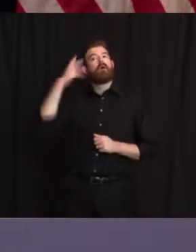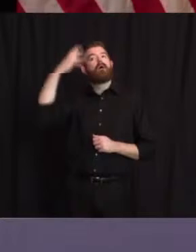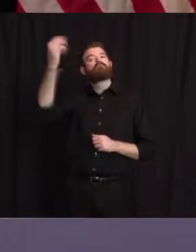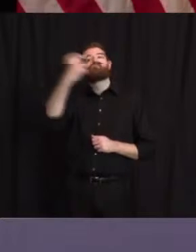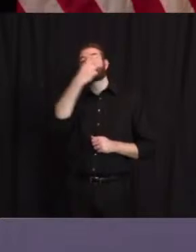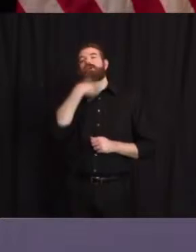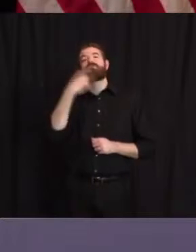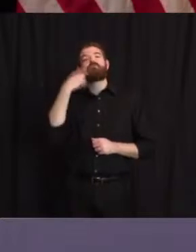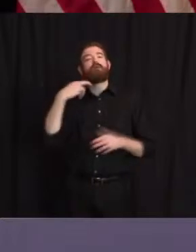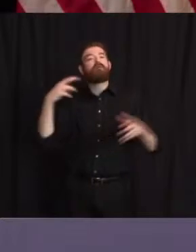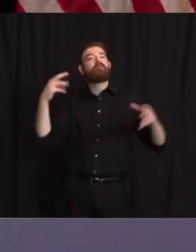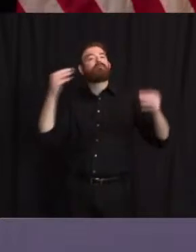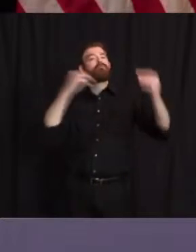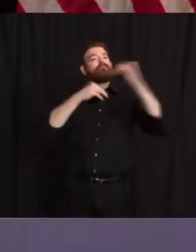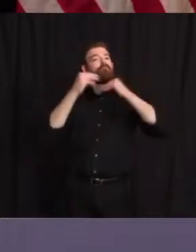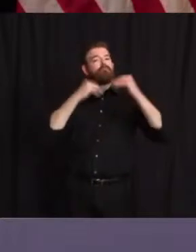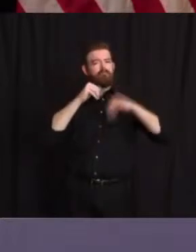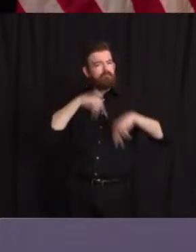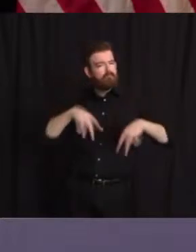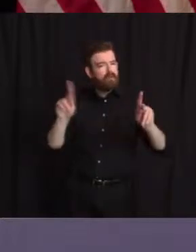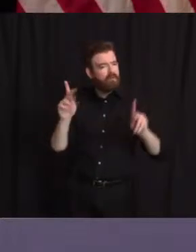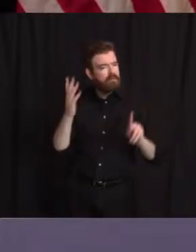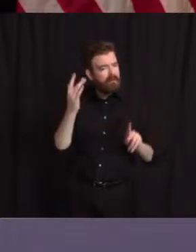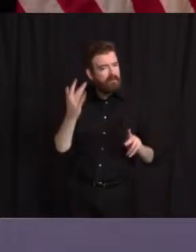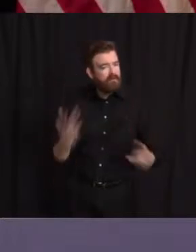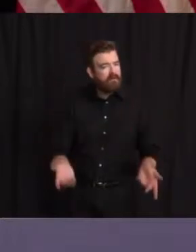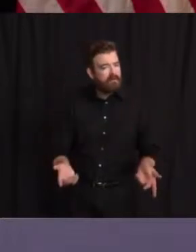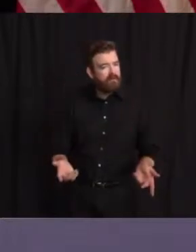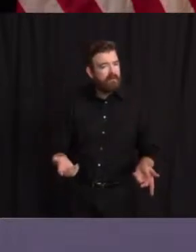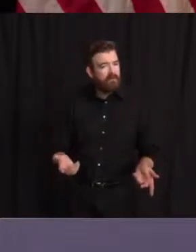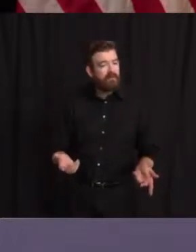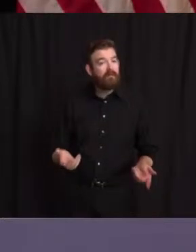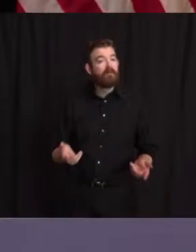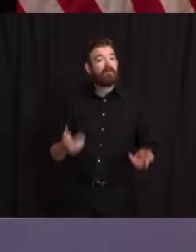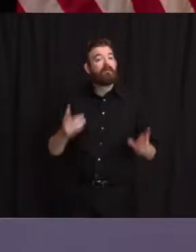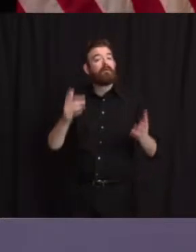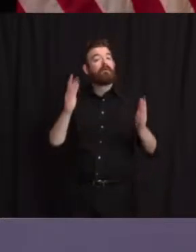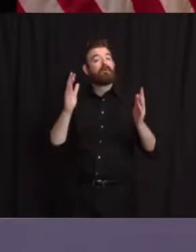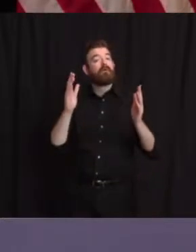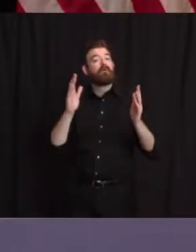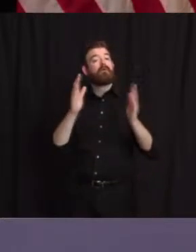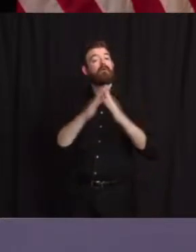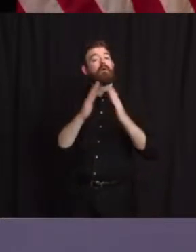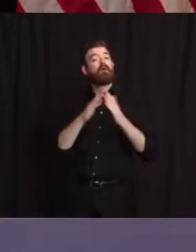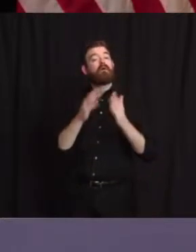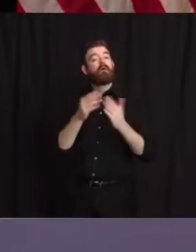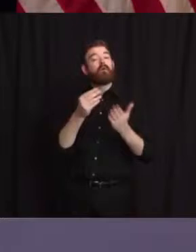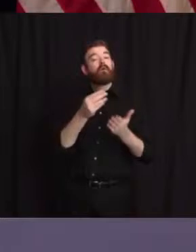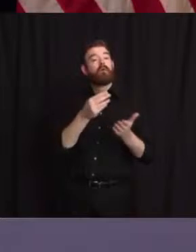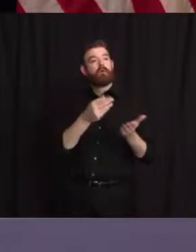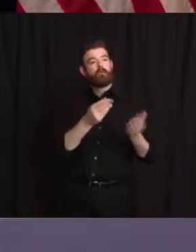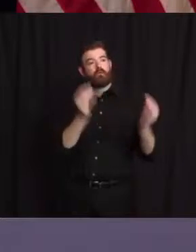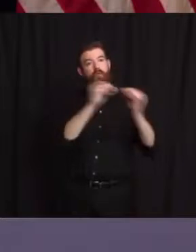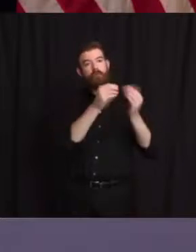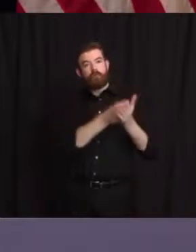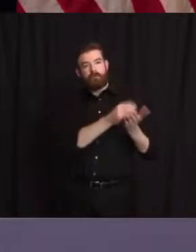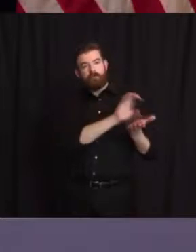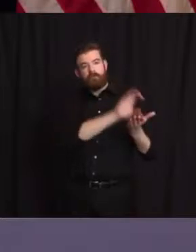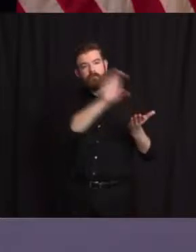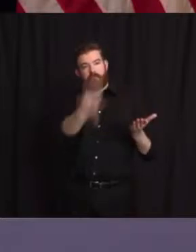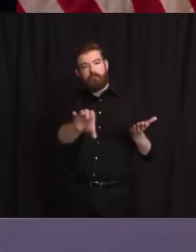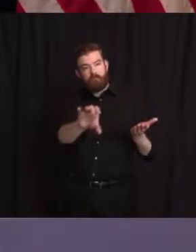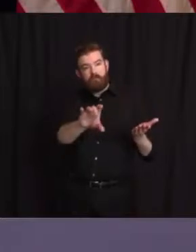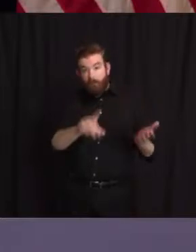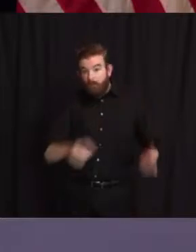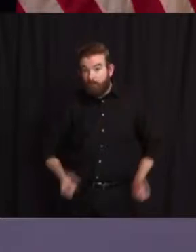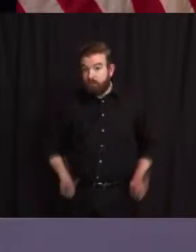For towns that have a surplus, are you recommending that they expend that surplus in its entirety before furloughing